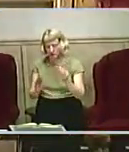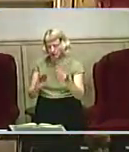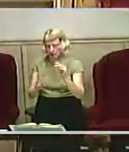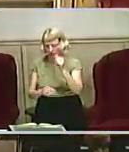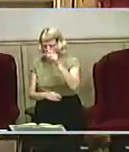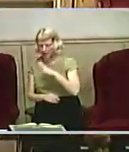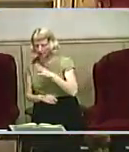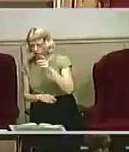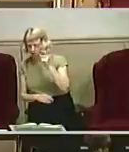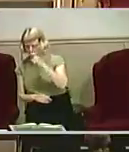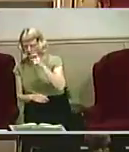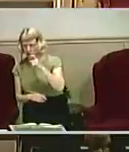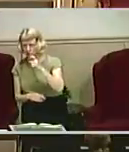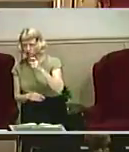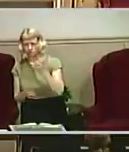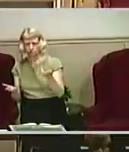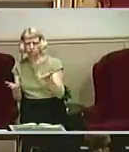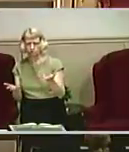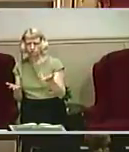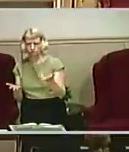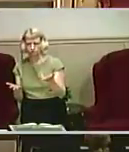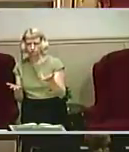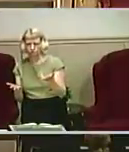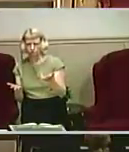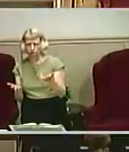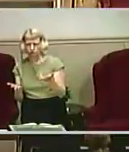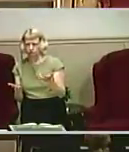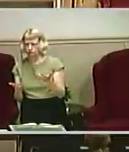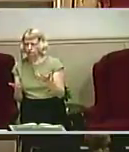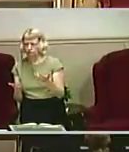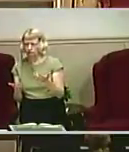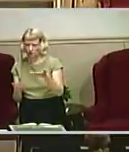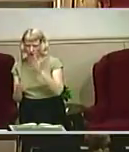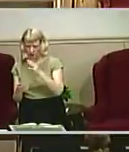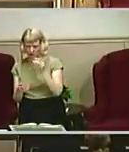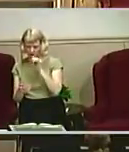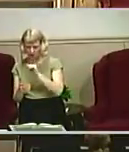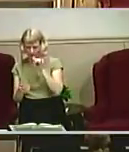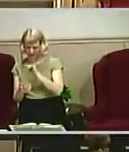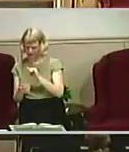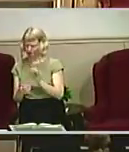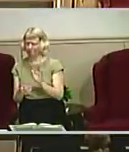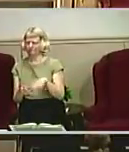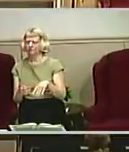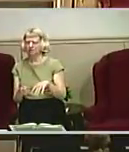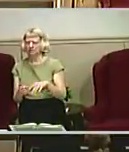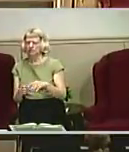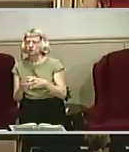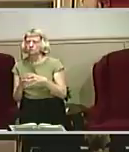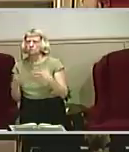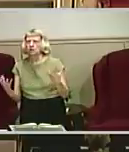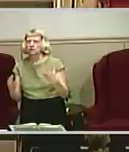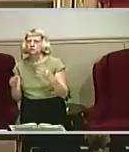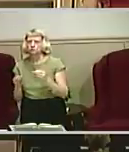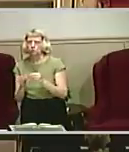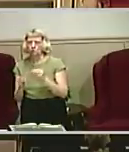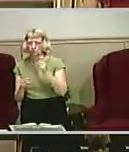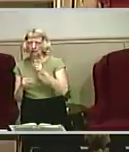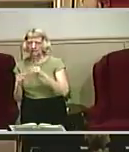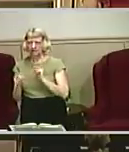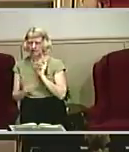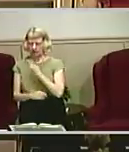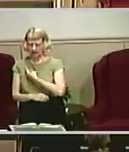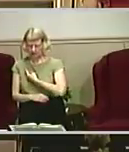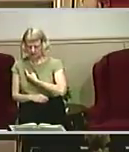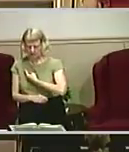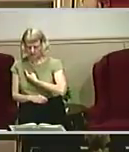man's wisdom, which is what? God's foolishness, whatever that may be, far outweighs whatever man's wisdom is it not? And